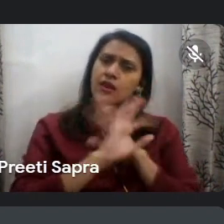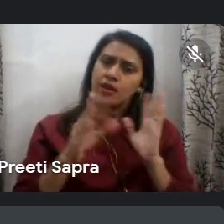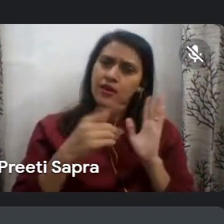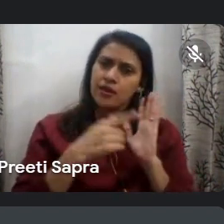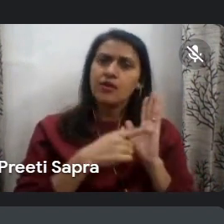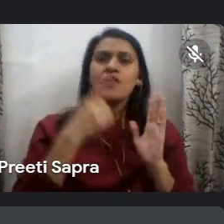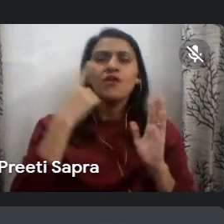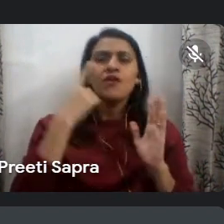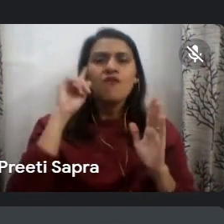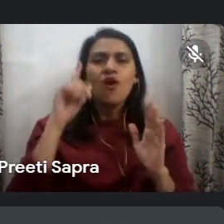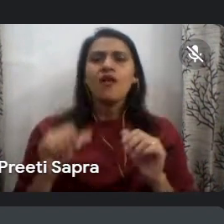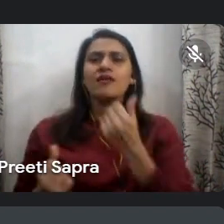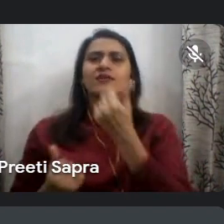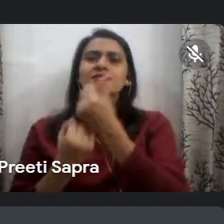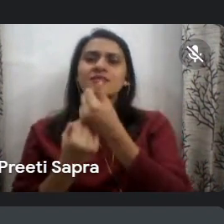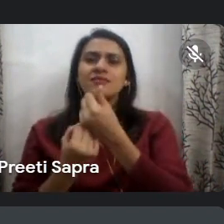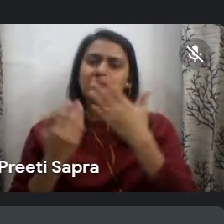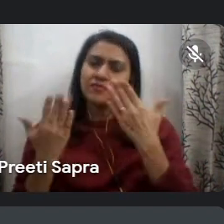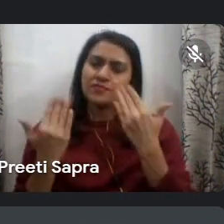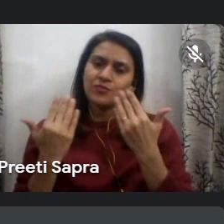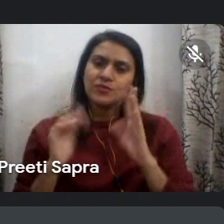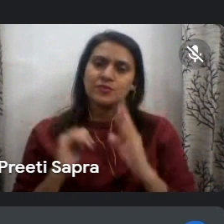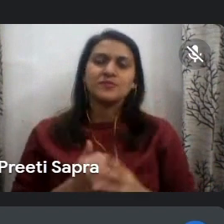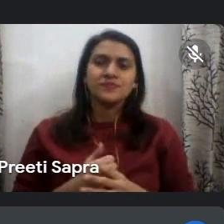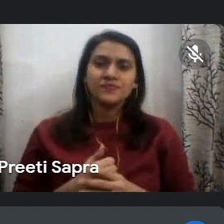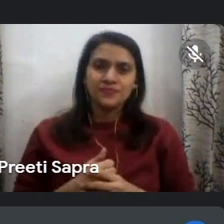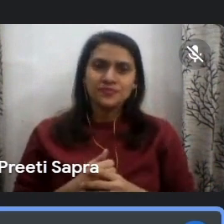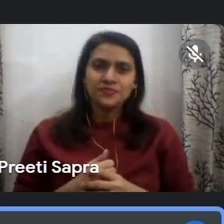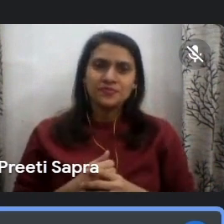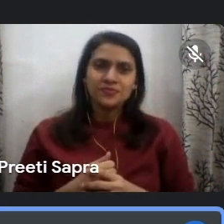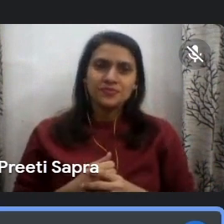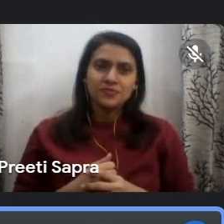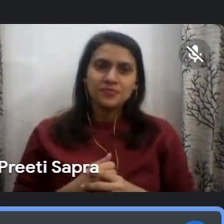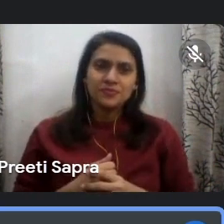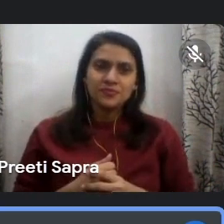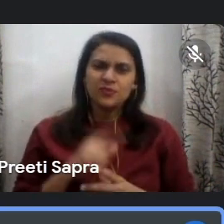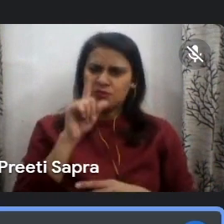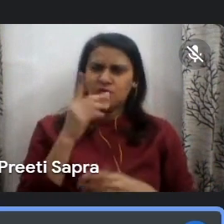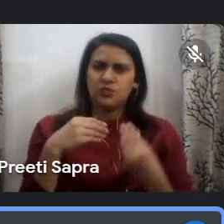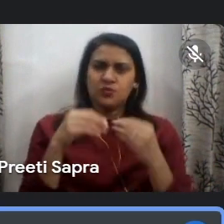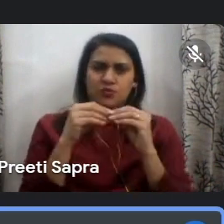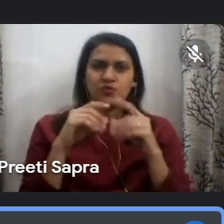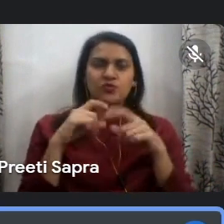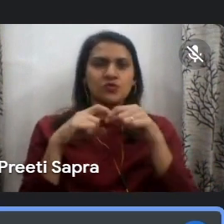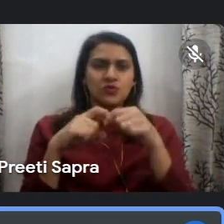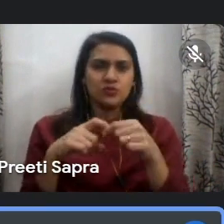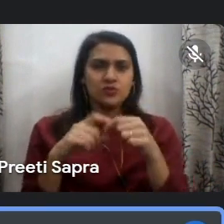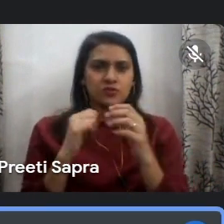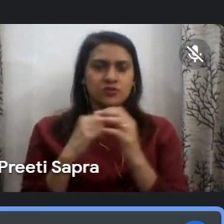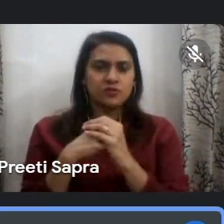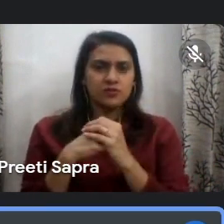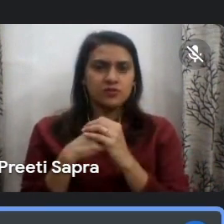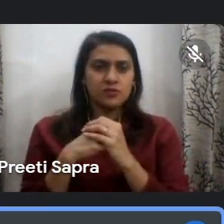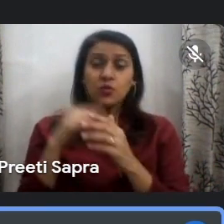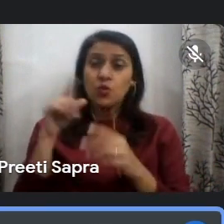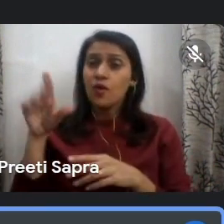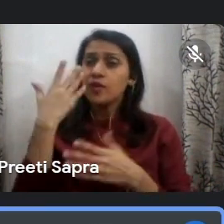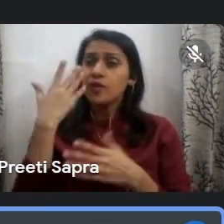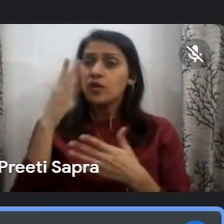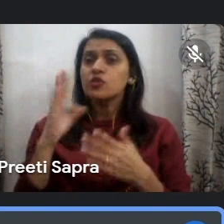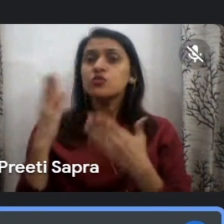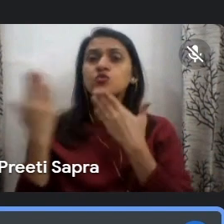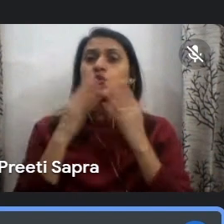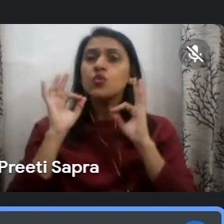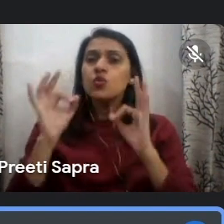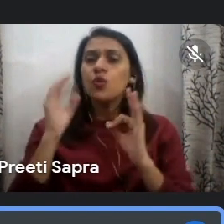to assist them in their need. Okay, I have one more question in this regard. Like, will you suggest some good school